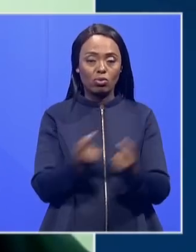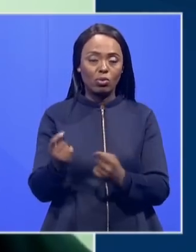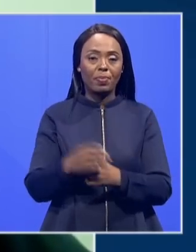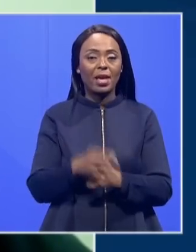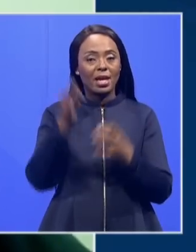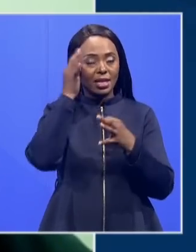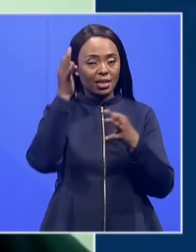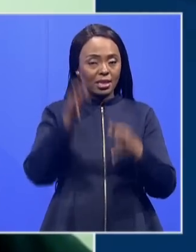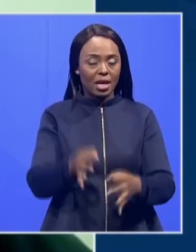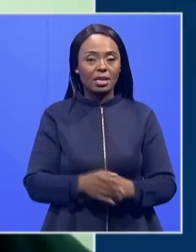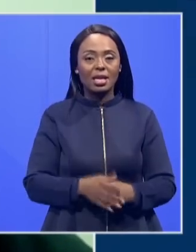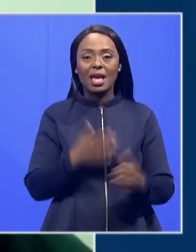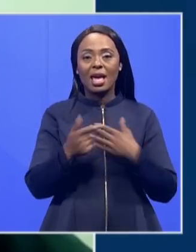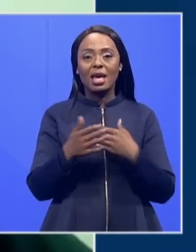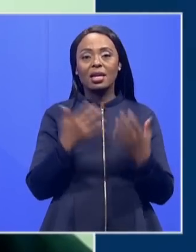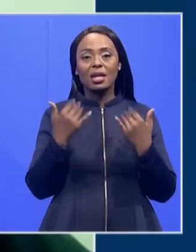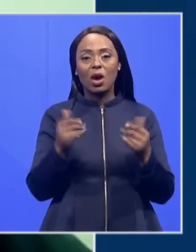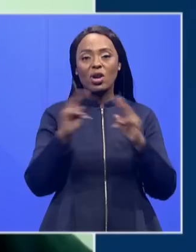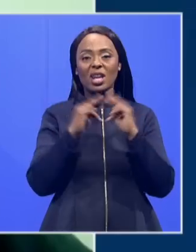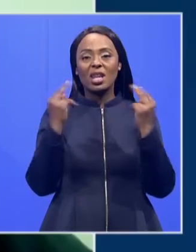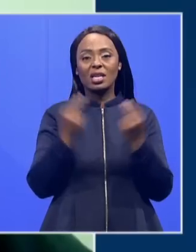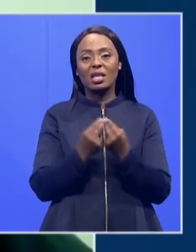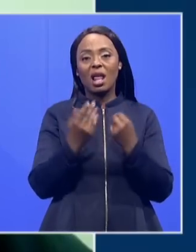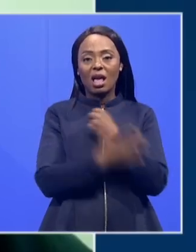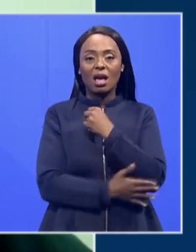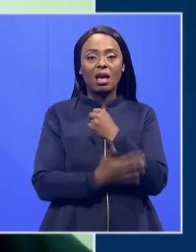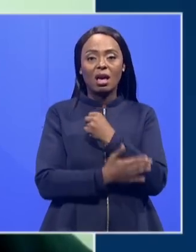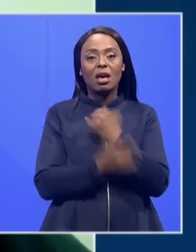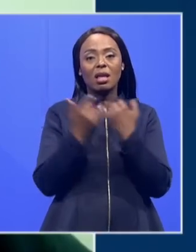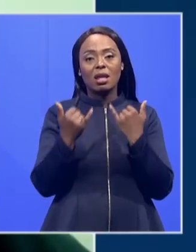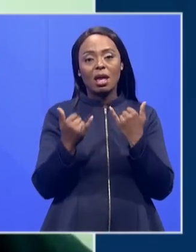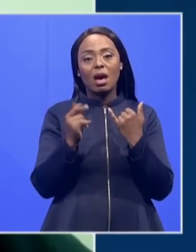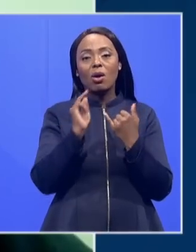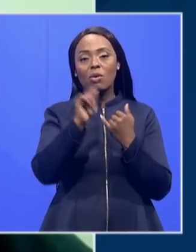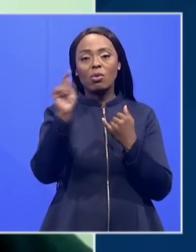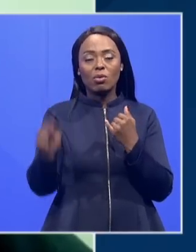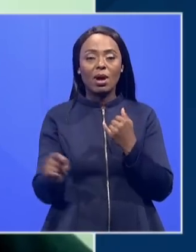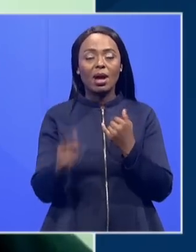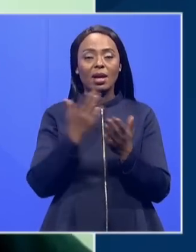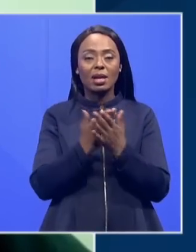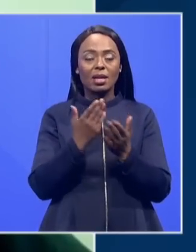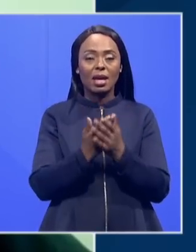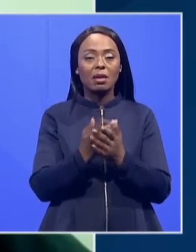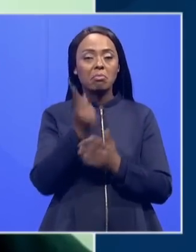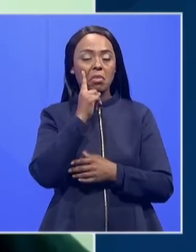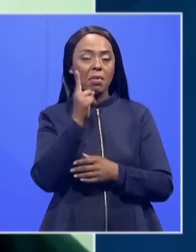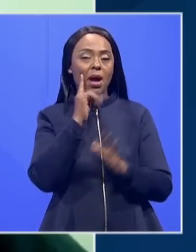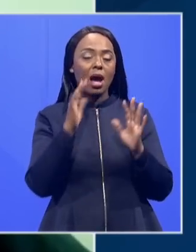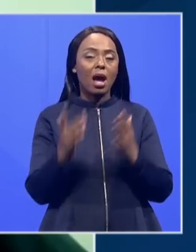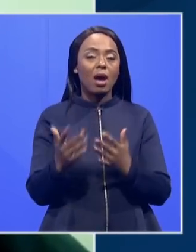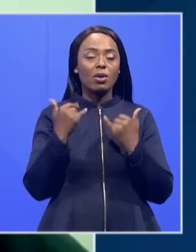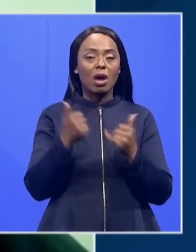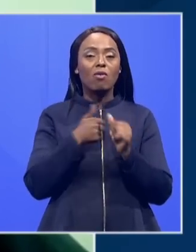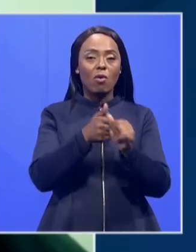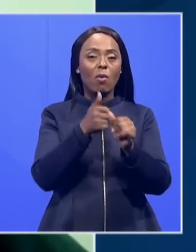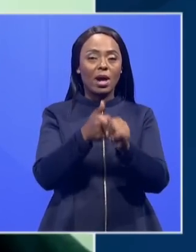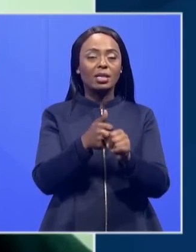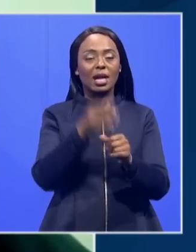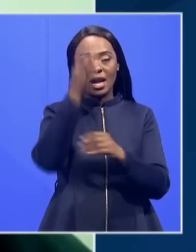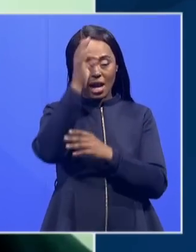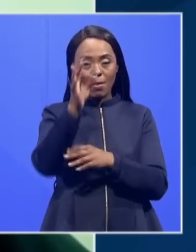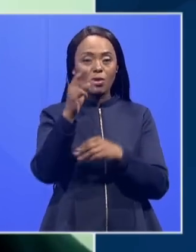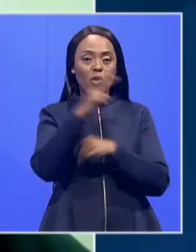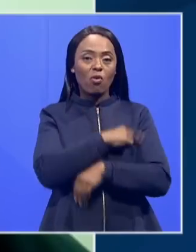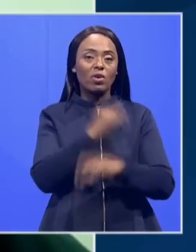international tribunal that has found and means towards issue out a arrest warrant and for a government official or